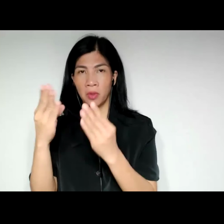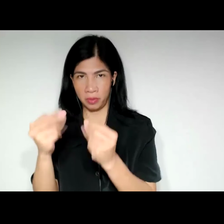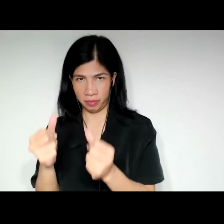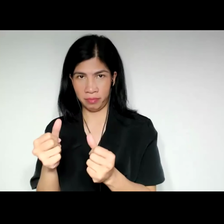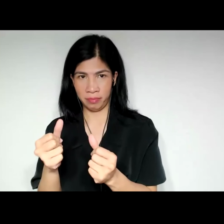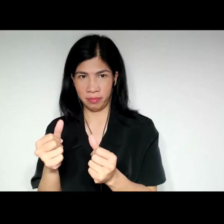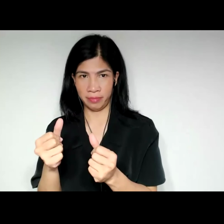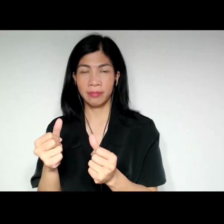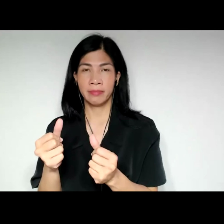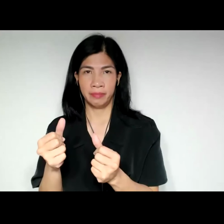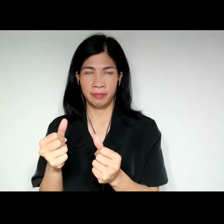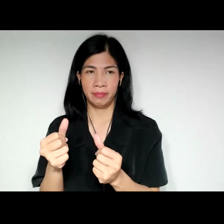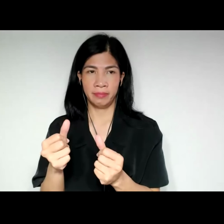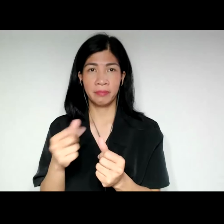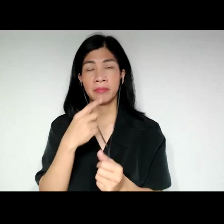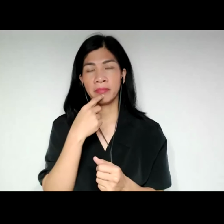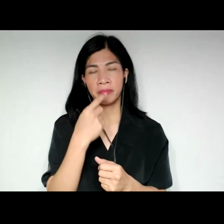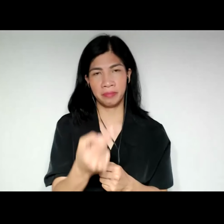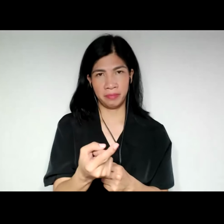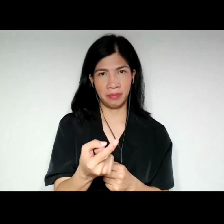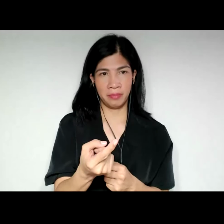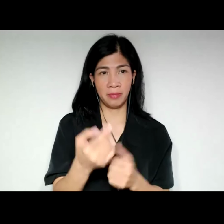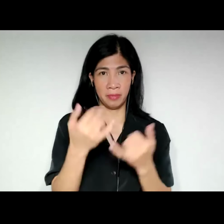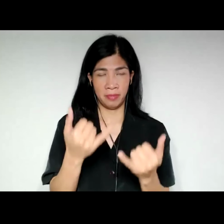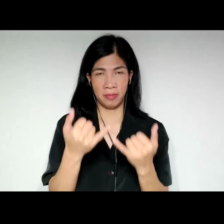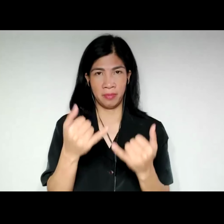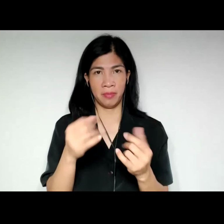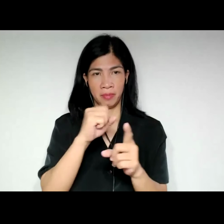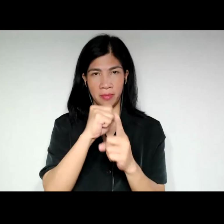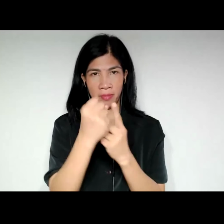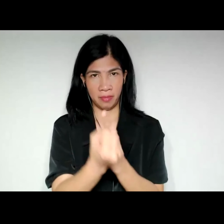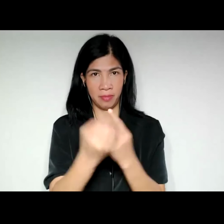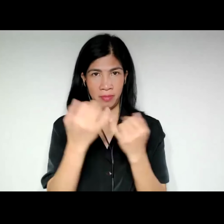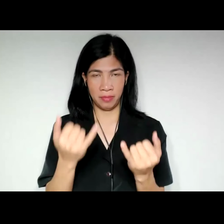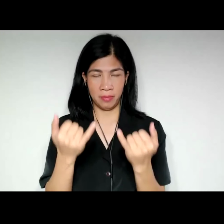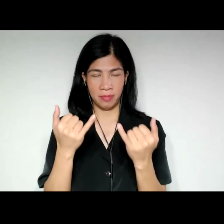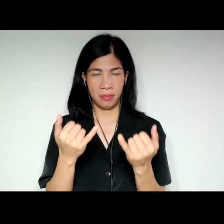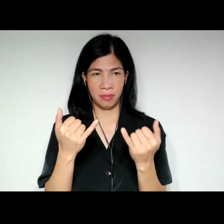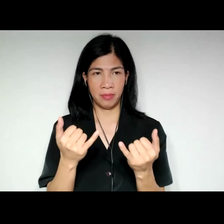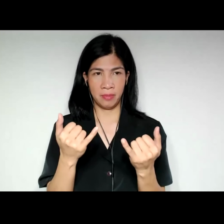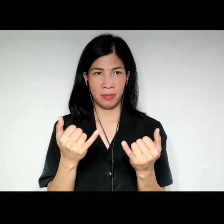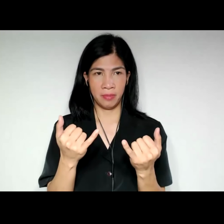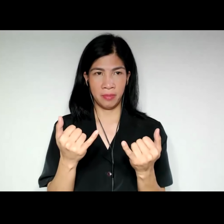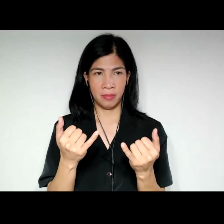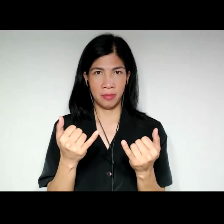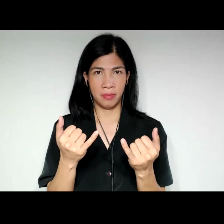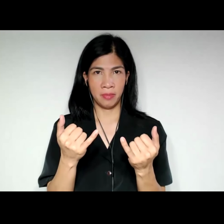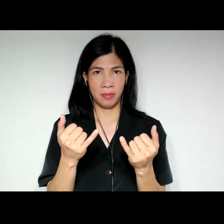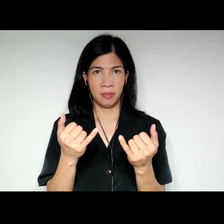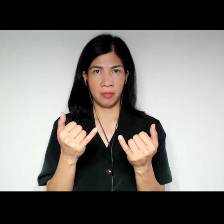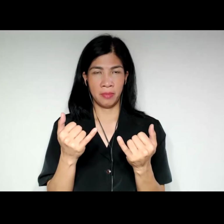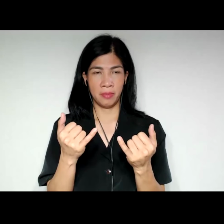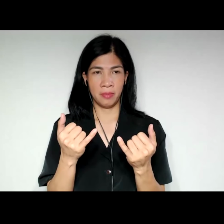contribute to anything. So I'd say that the current condition that we are in now, and you erase that,